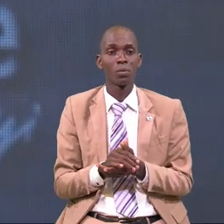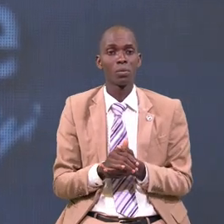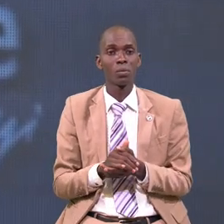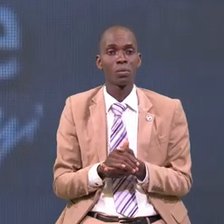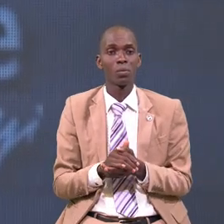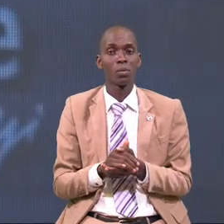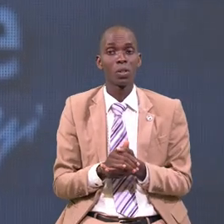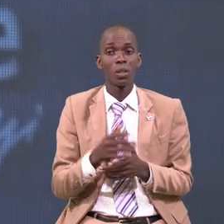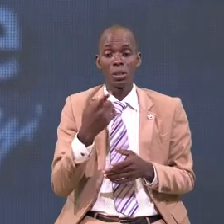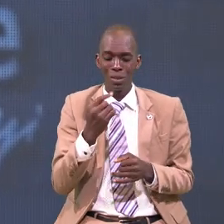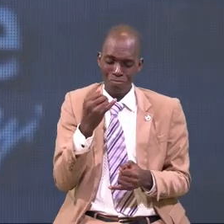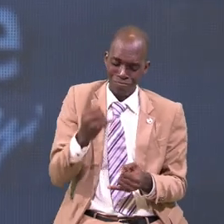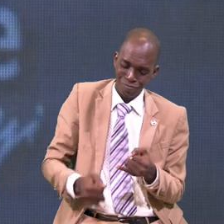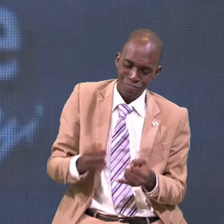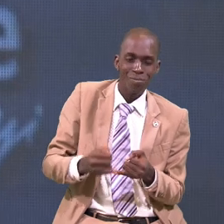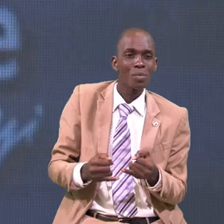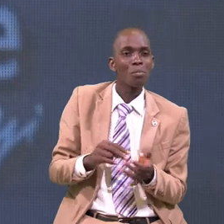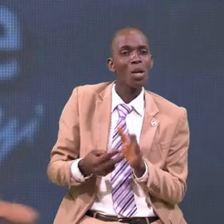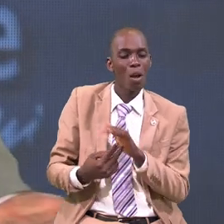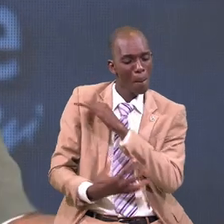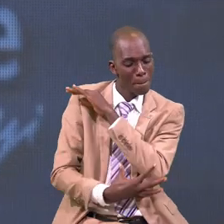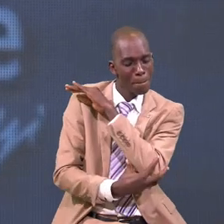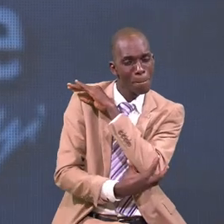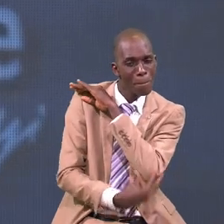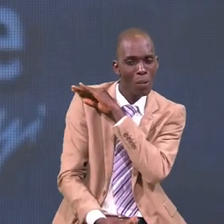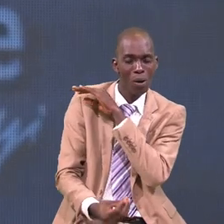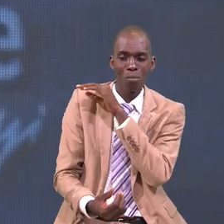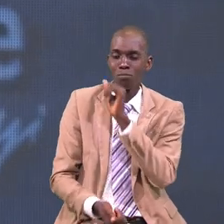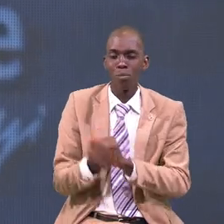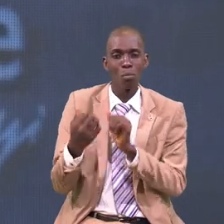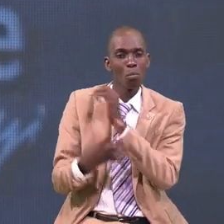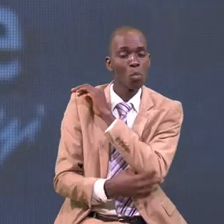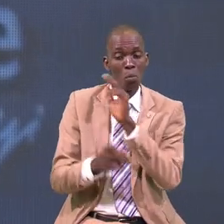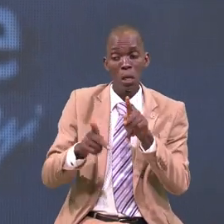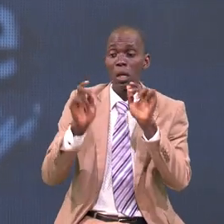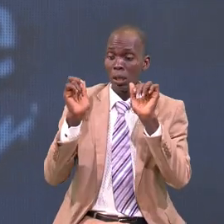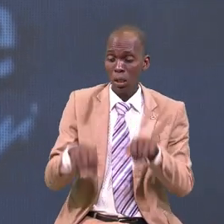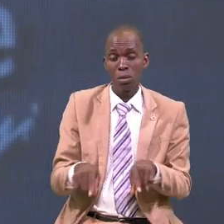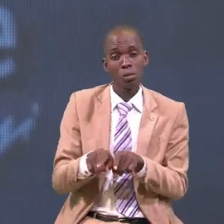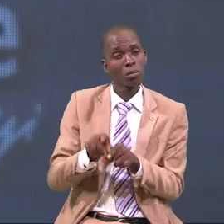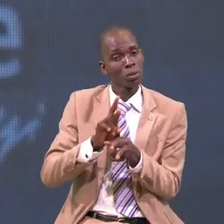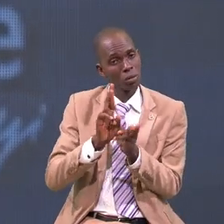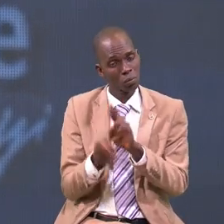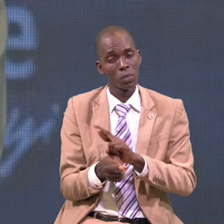The least, the poor, the impoverished, we can repent to.